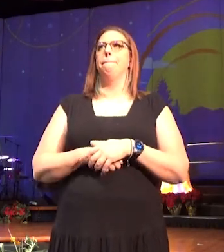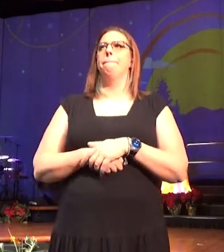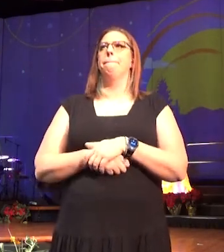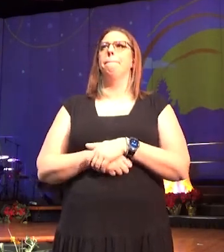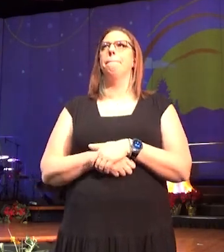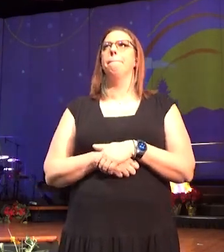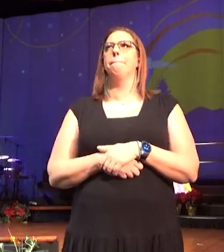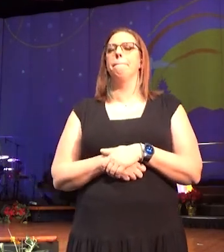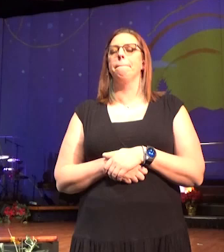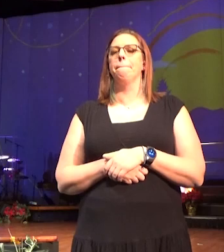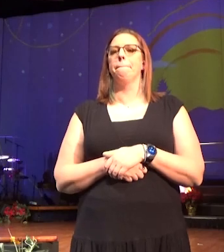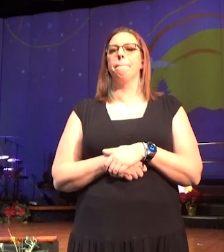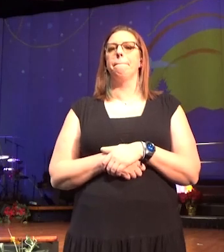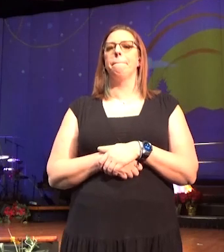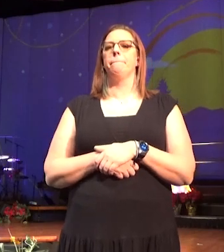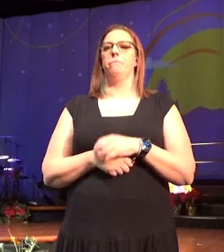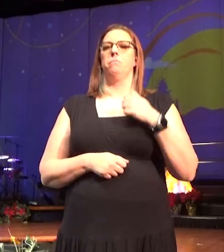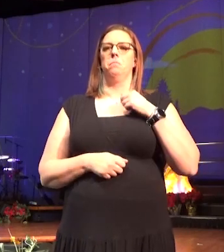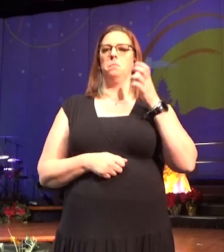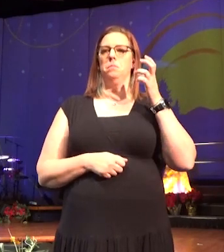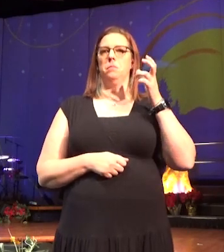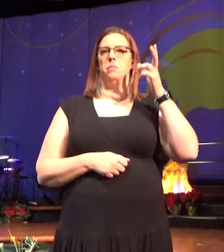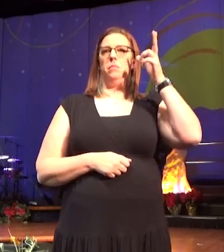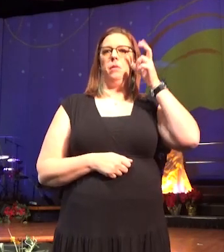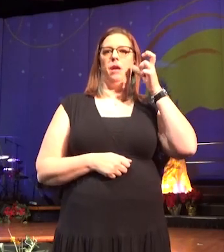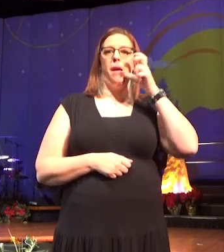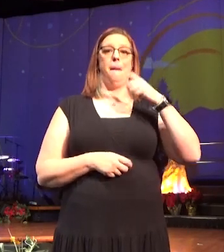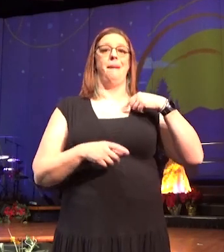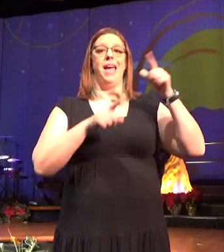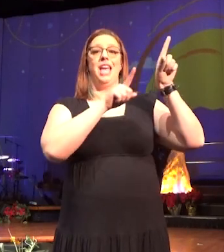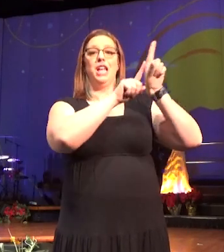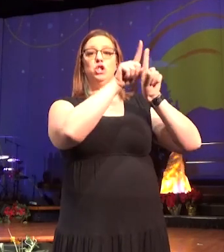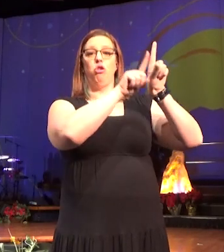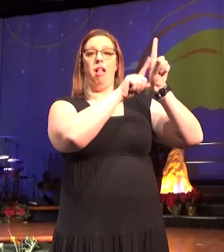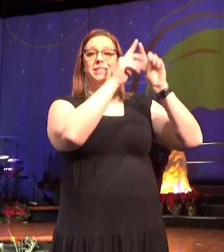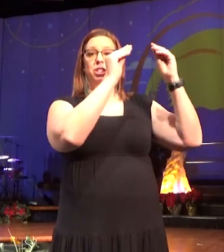and I was listening to my astrology teacher,